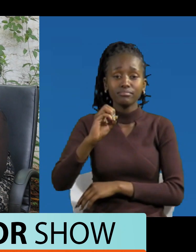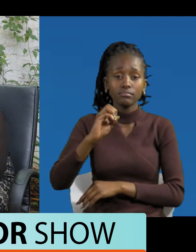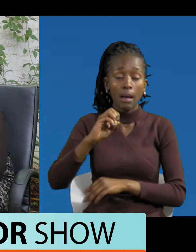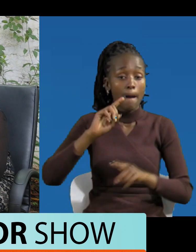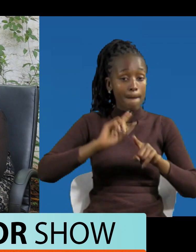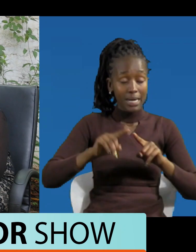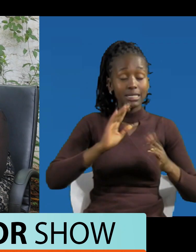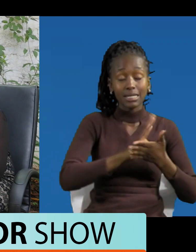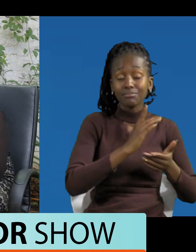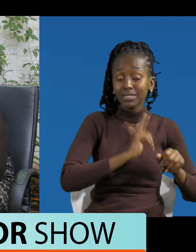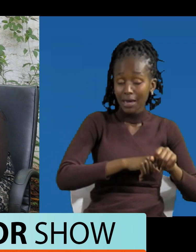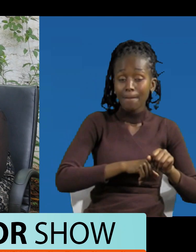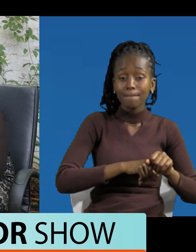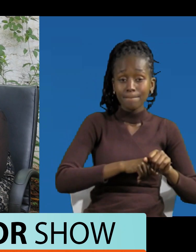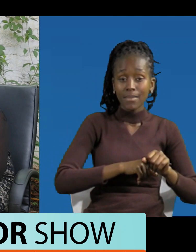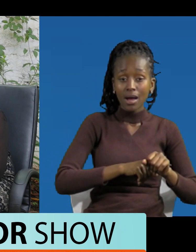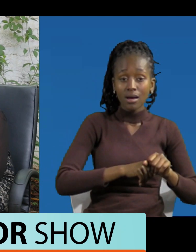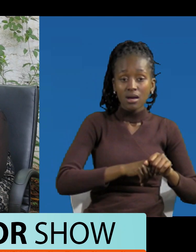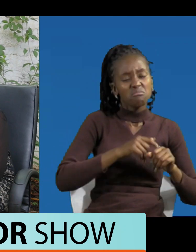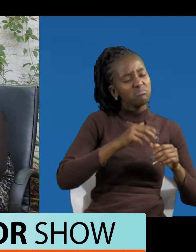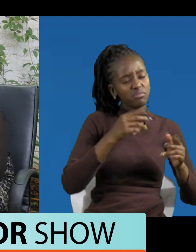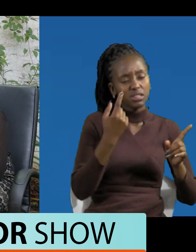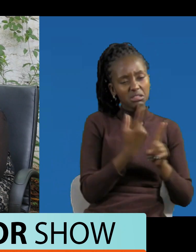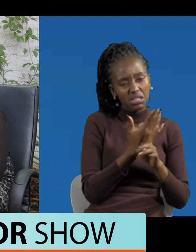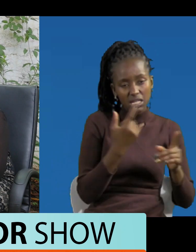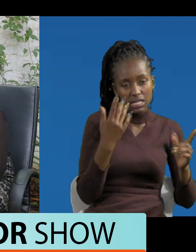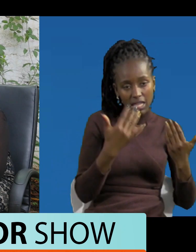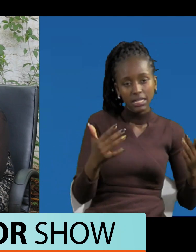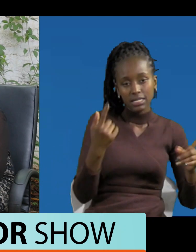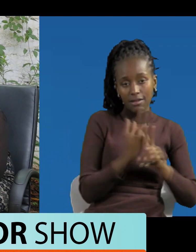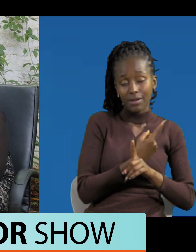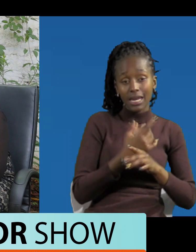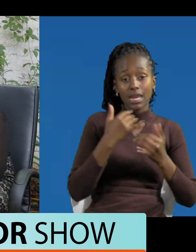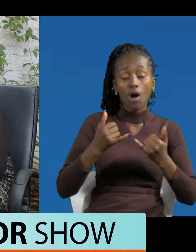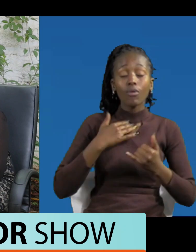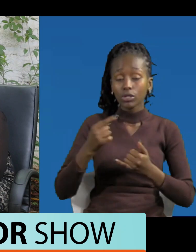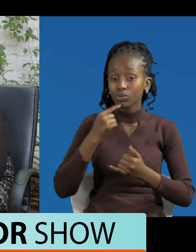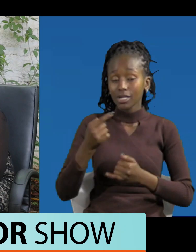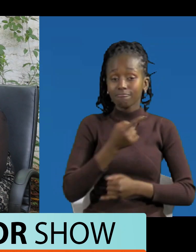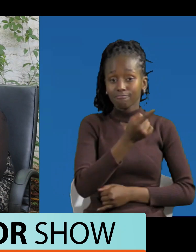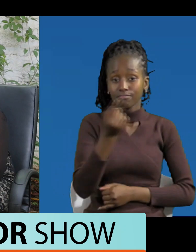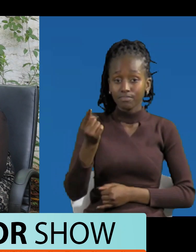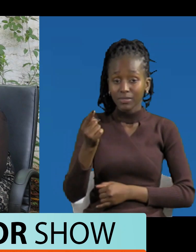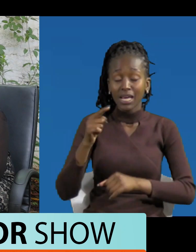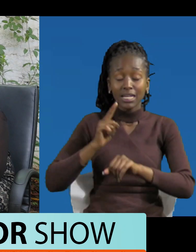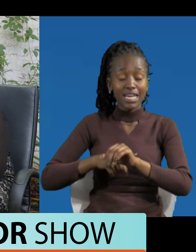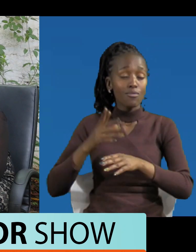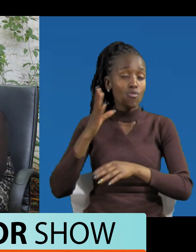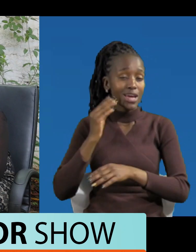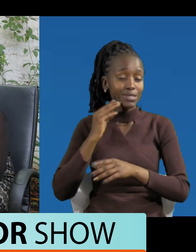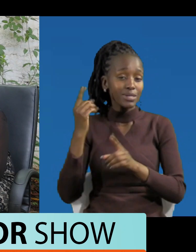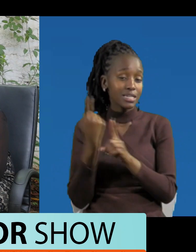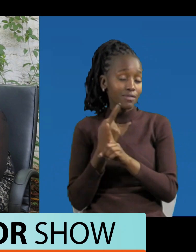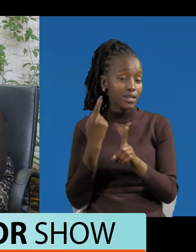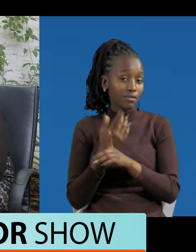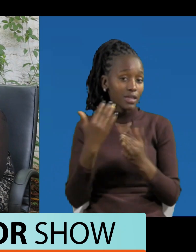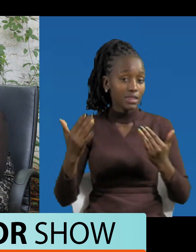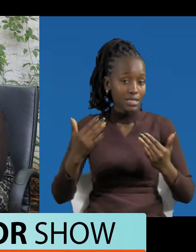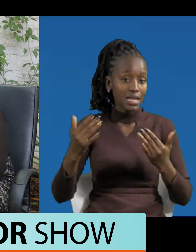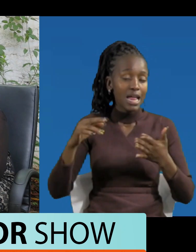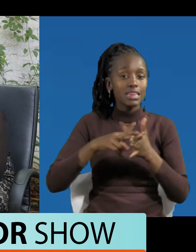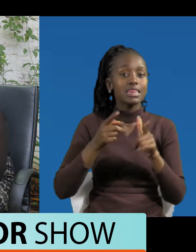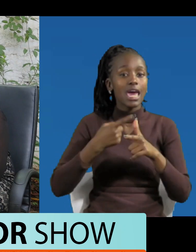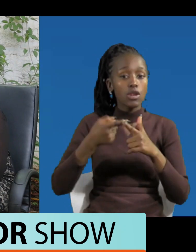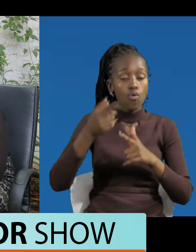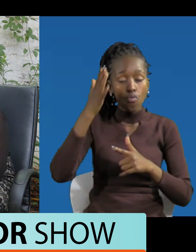tell you that those are the things that are letting you know what you're supposed to handle, like what you're supposed to do, and what you're supposed to do for